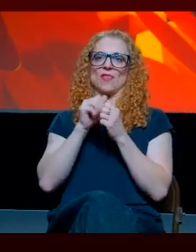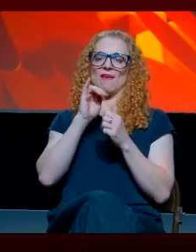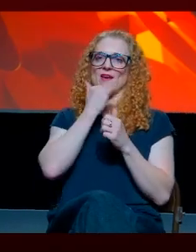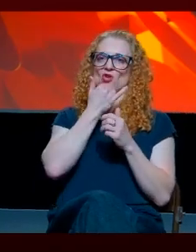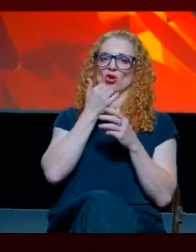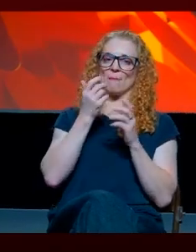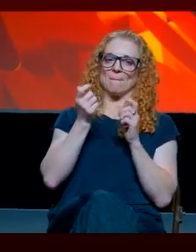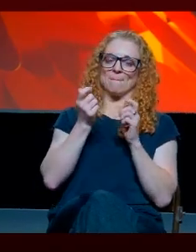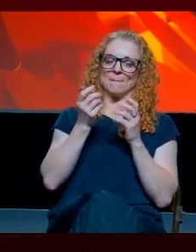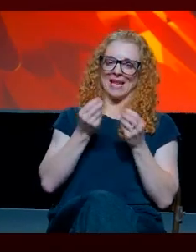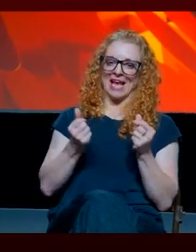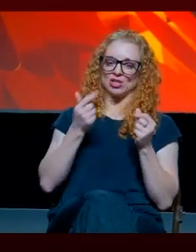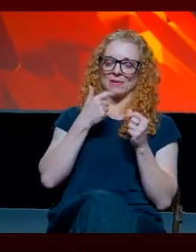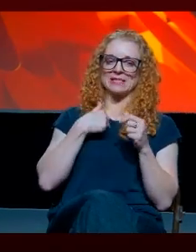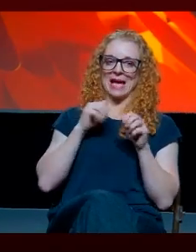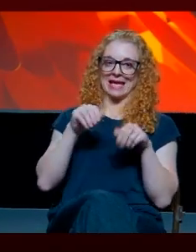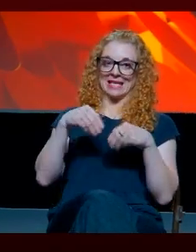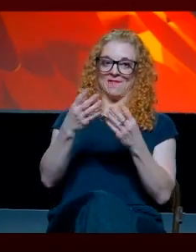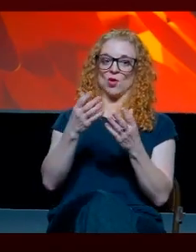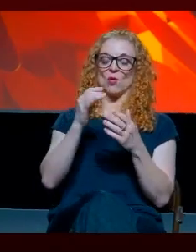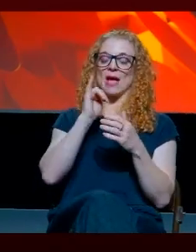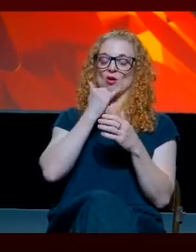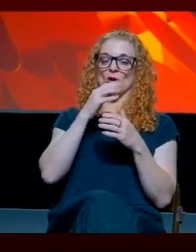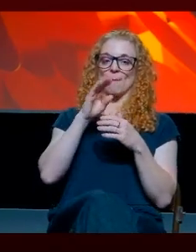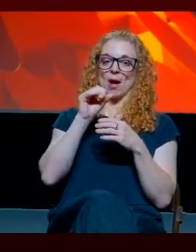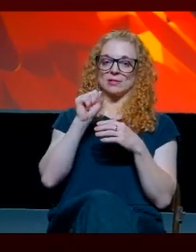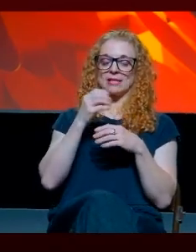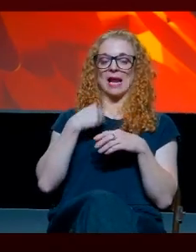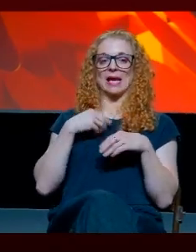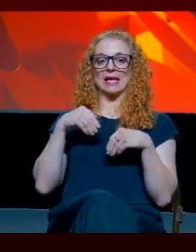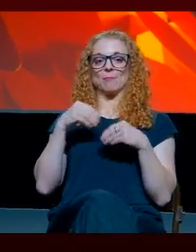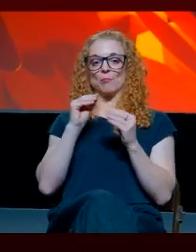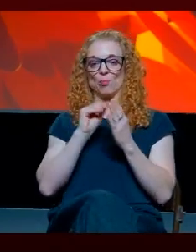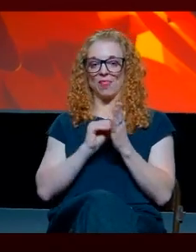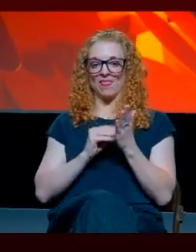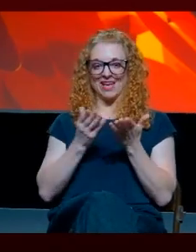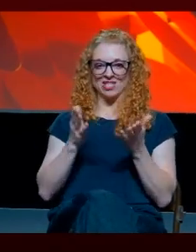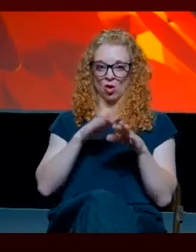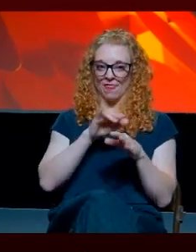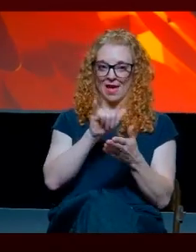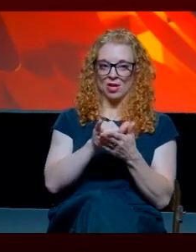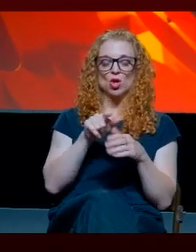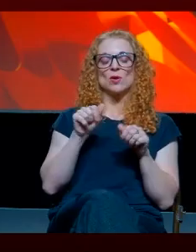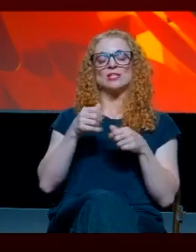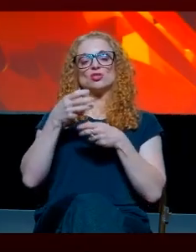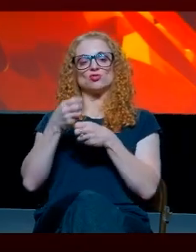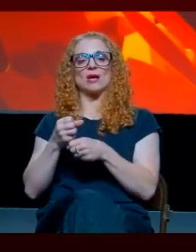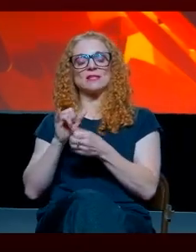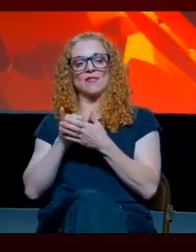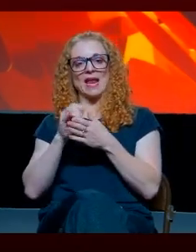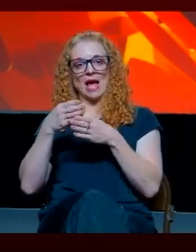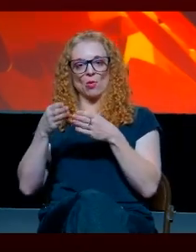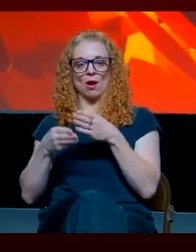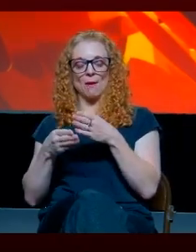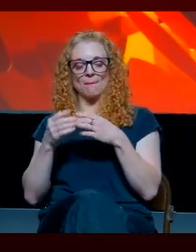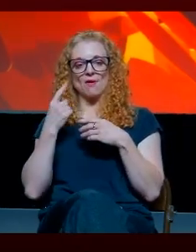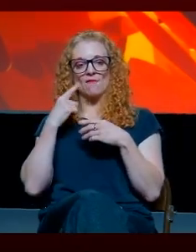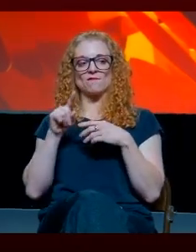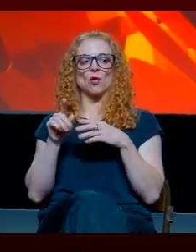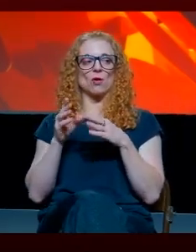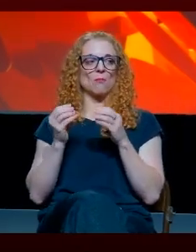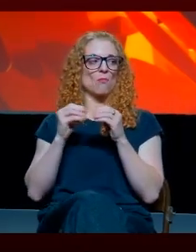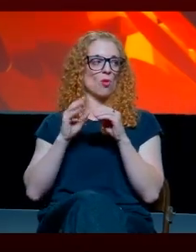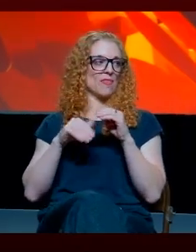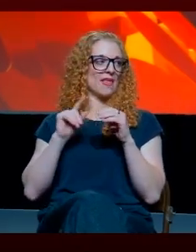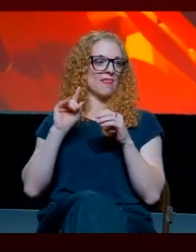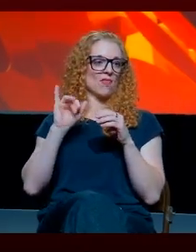mitigation, because I can give you error bars and I can put things on there, you can trust that outcome to go beyond those